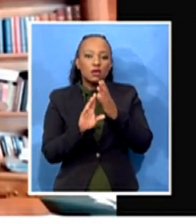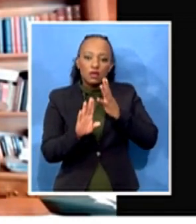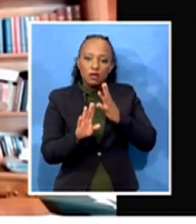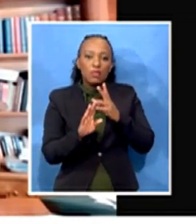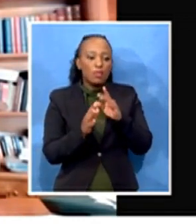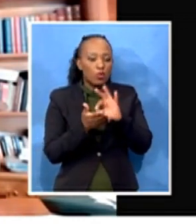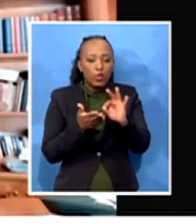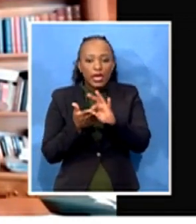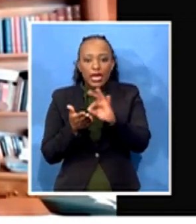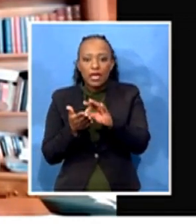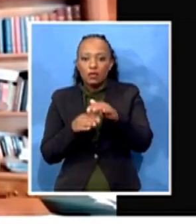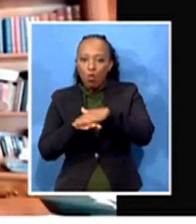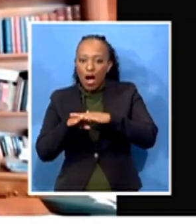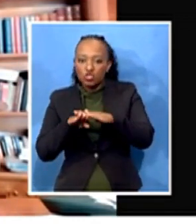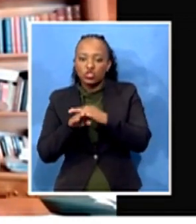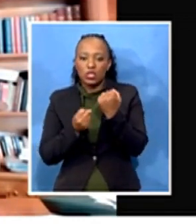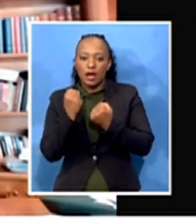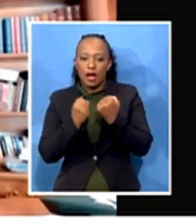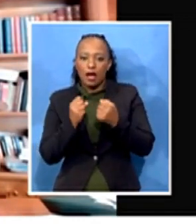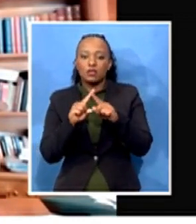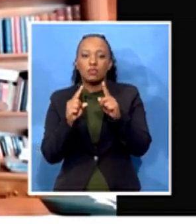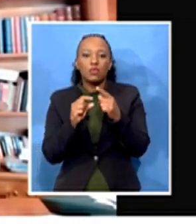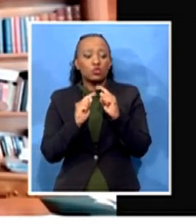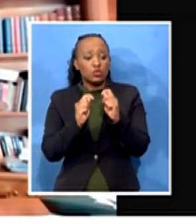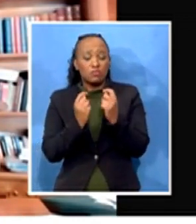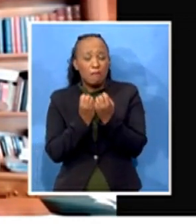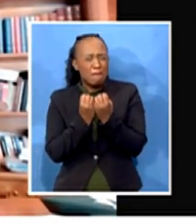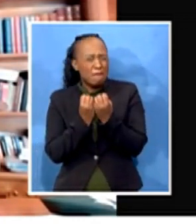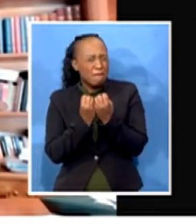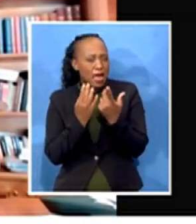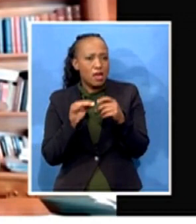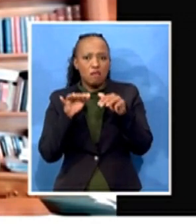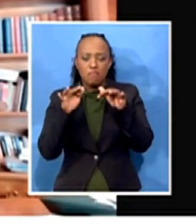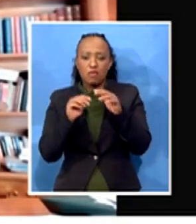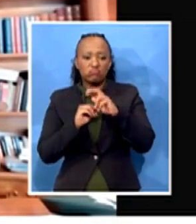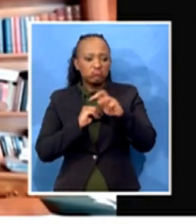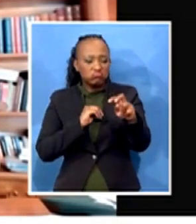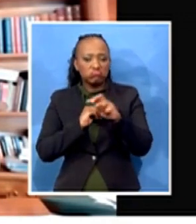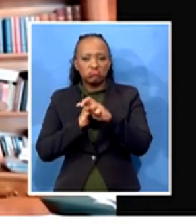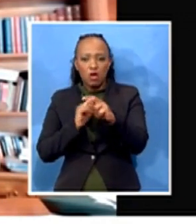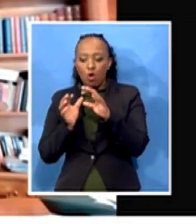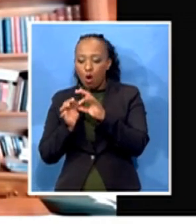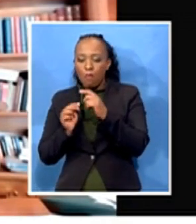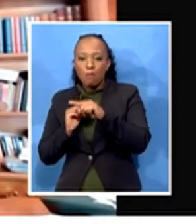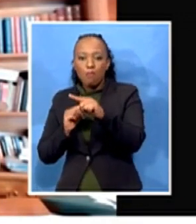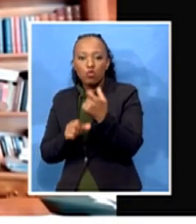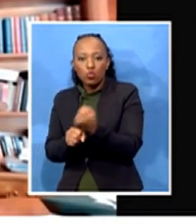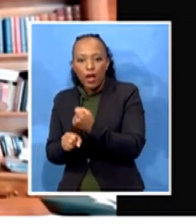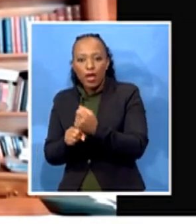by transporting millions between home and place of employment. It is estimated that the